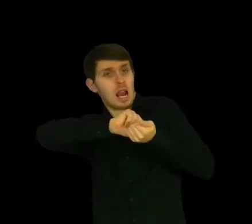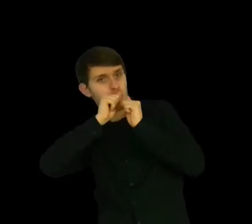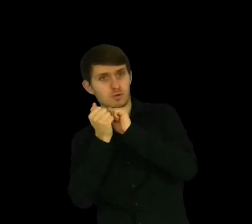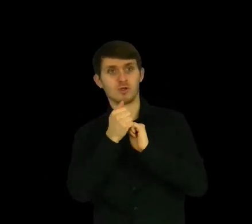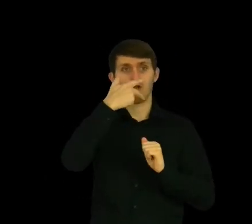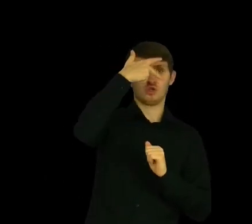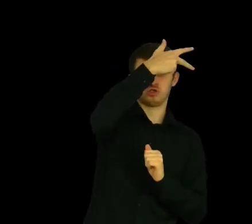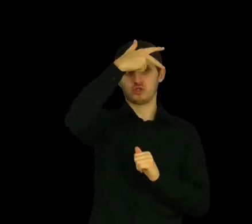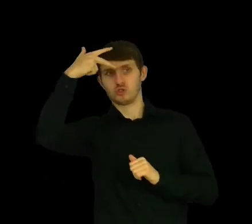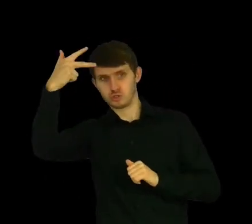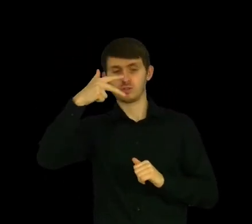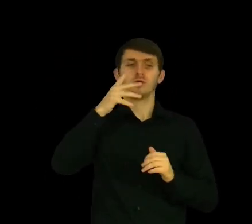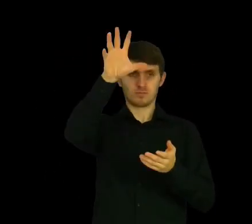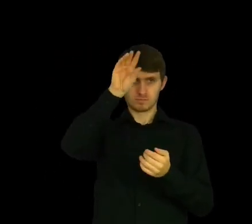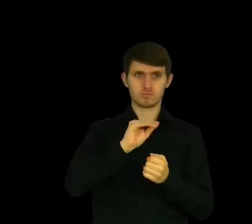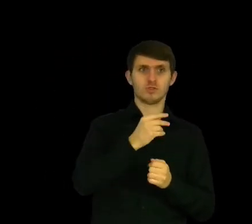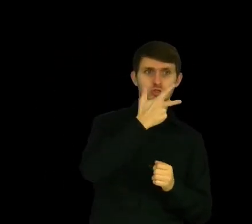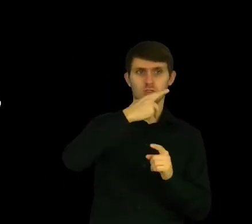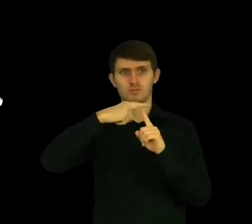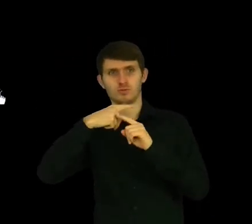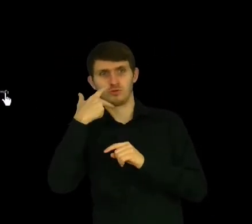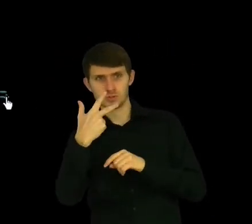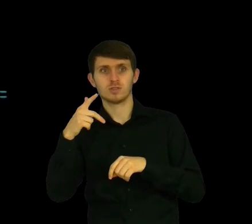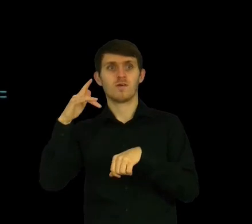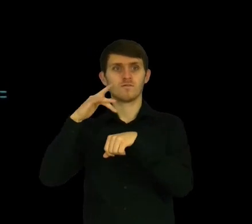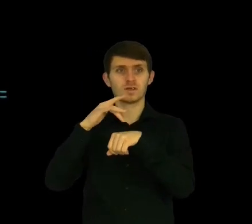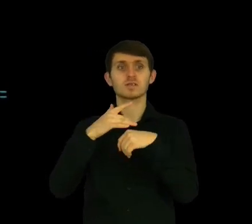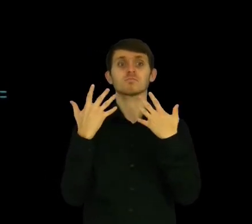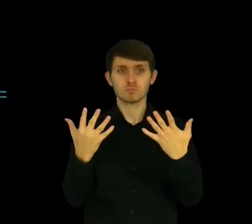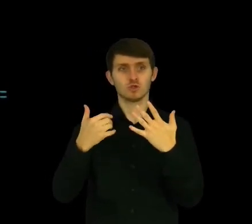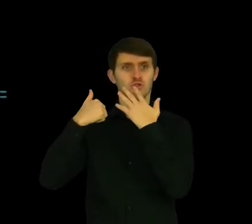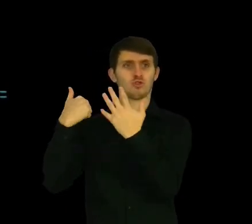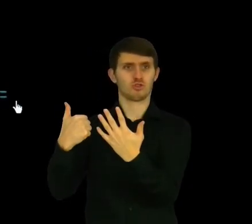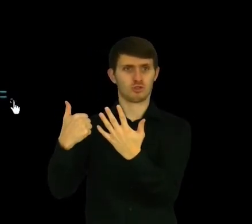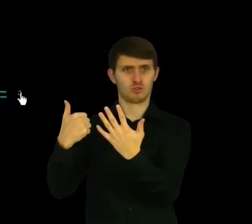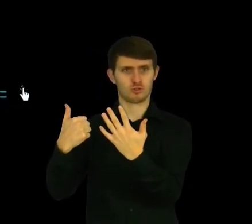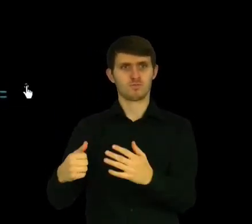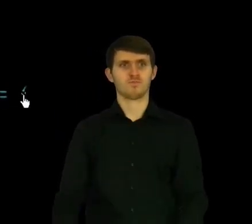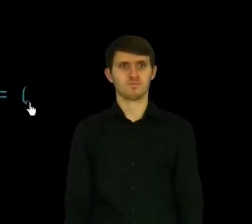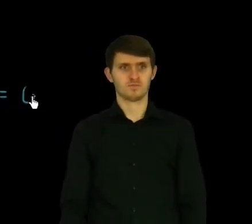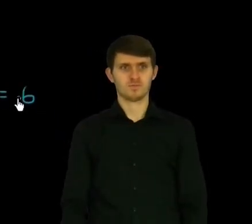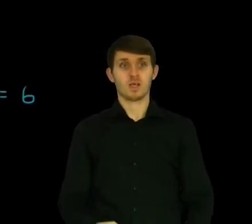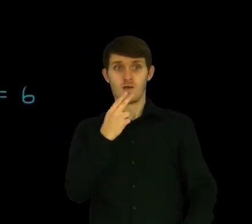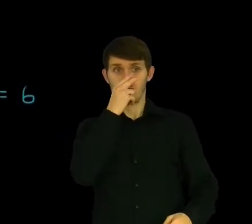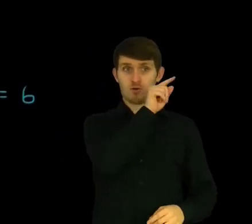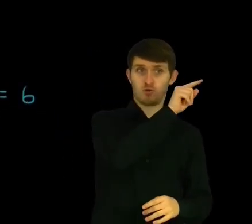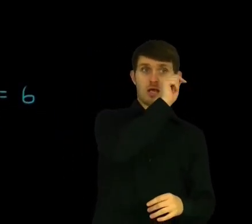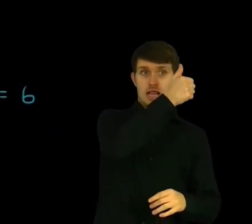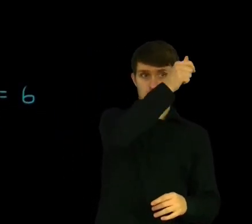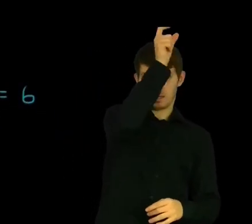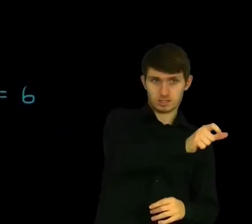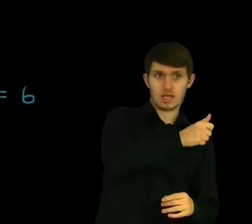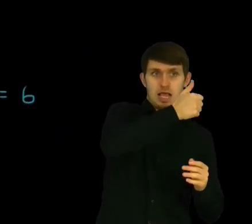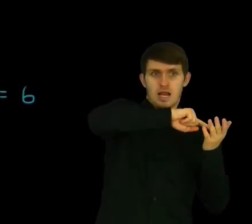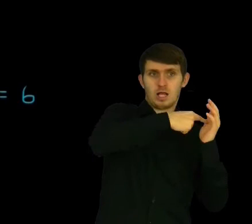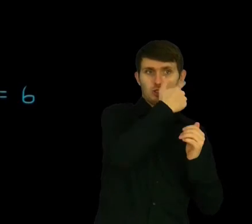is equal to three plus three, which is equal to six. Equal to six. So we see